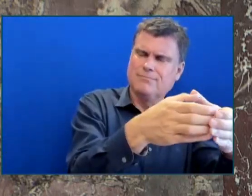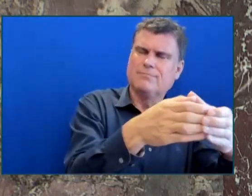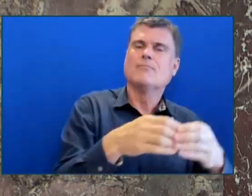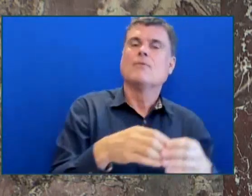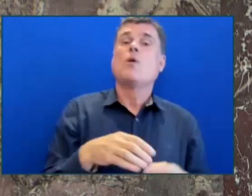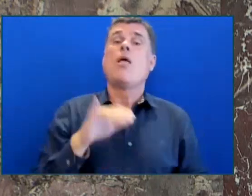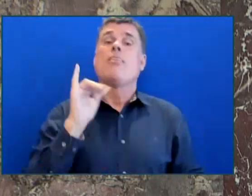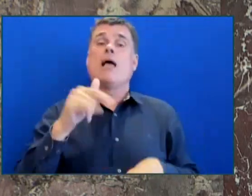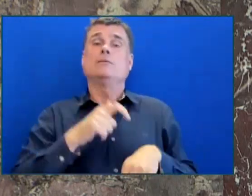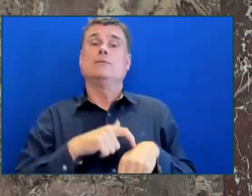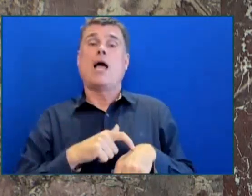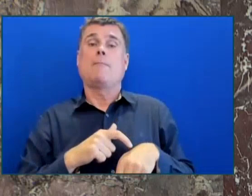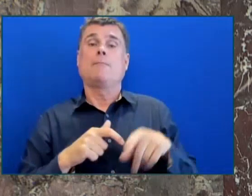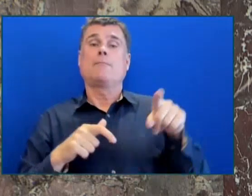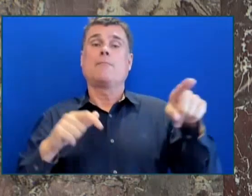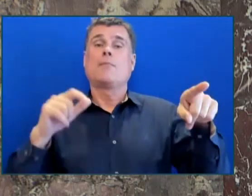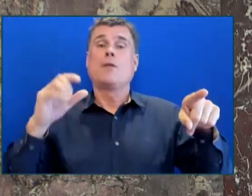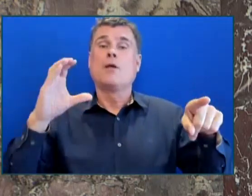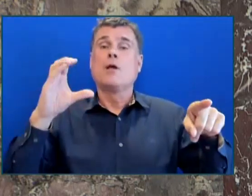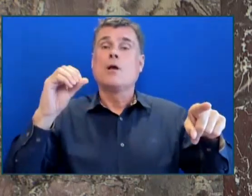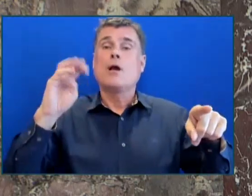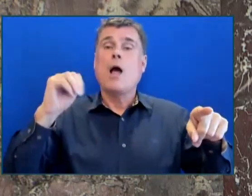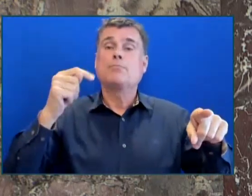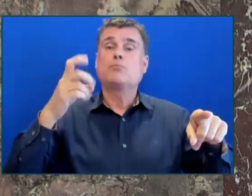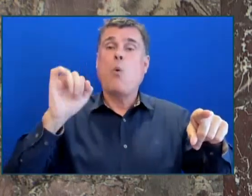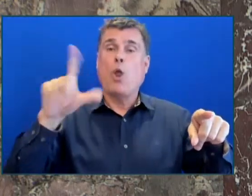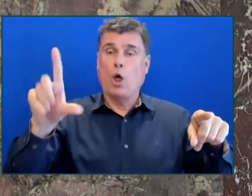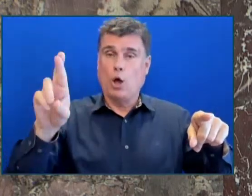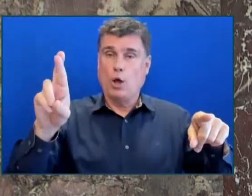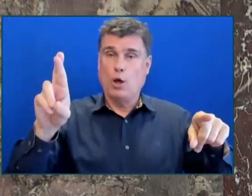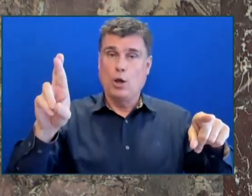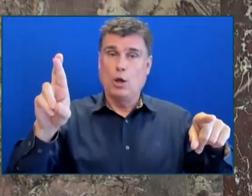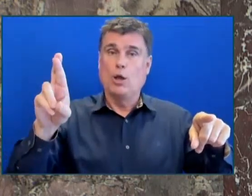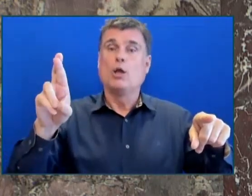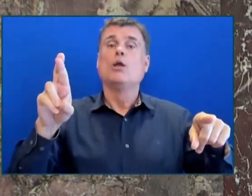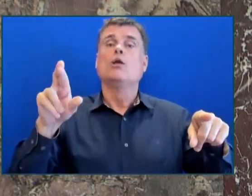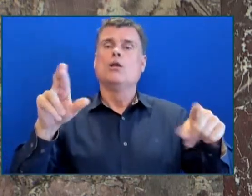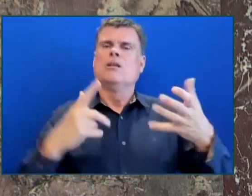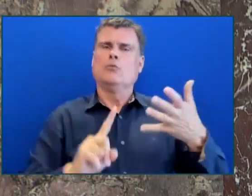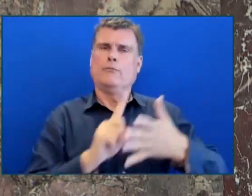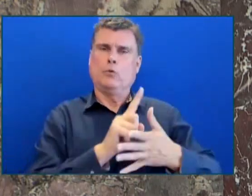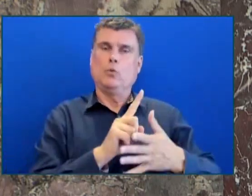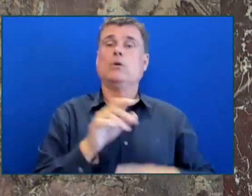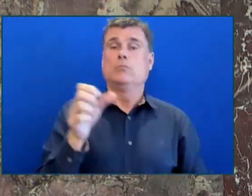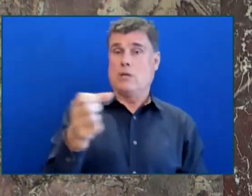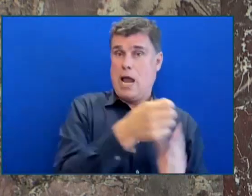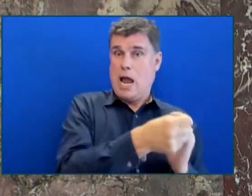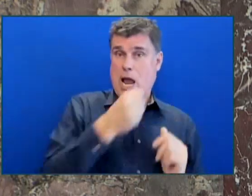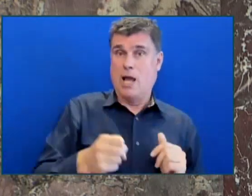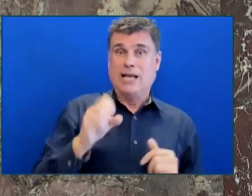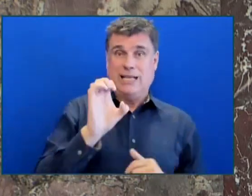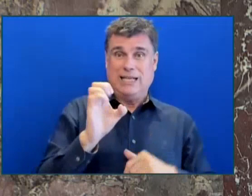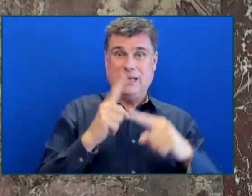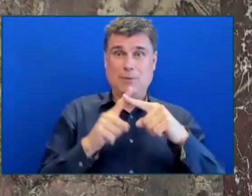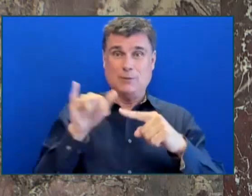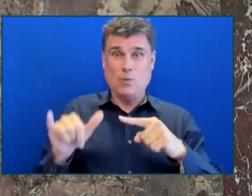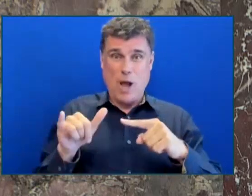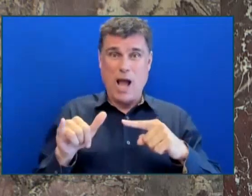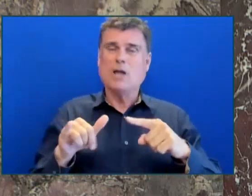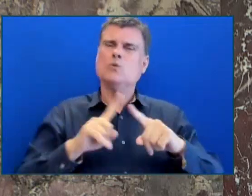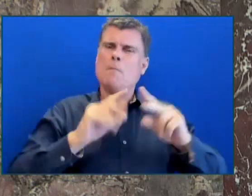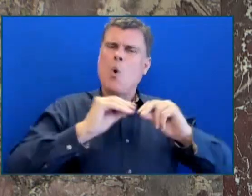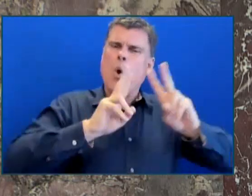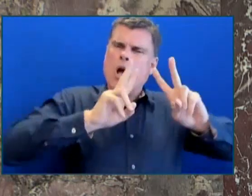continue that work, to do it to a forensic standard so it could be released. The member is looking for the information. He has it in the report that was